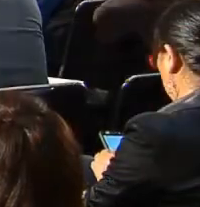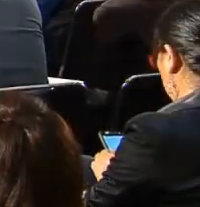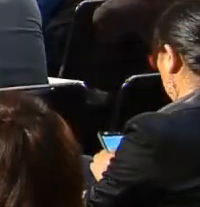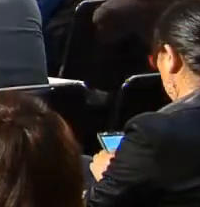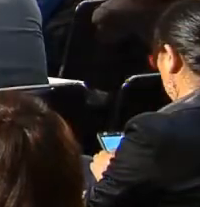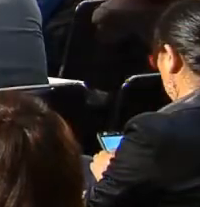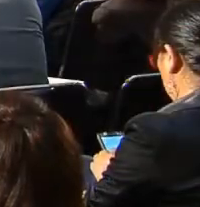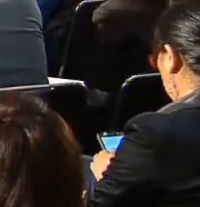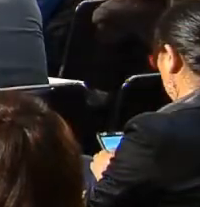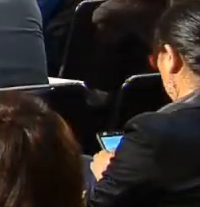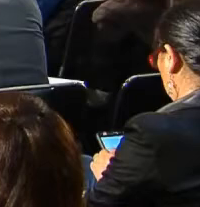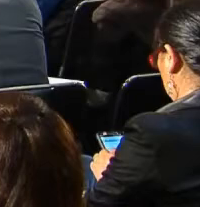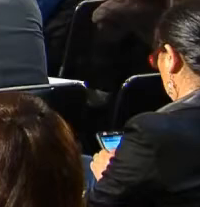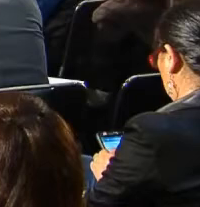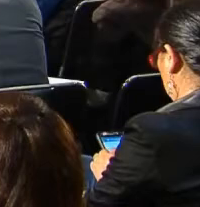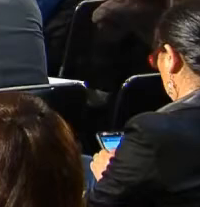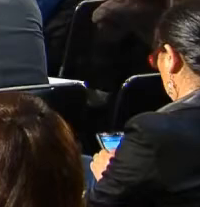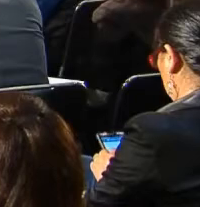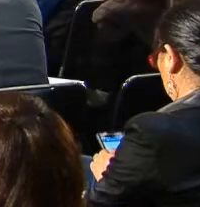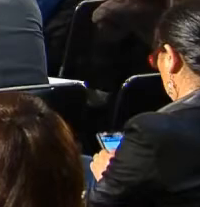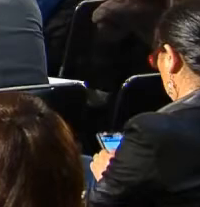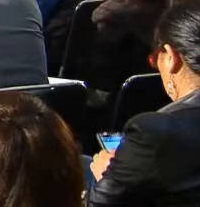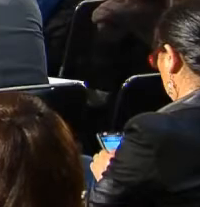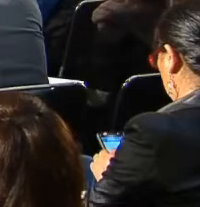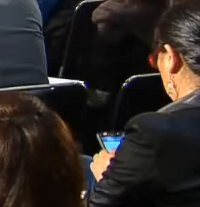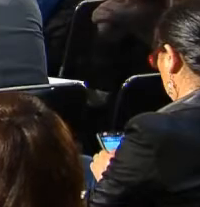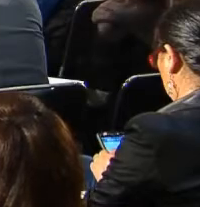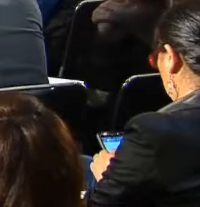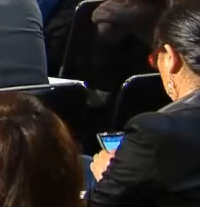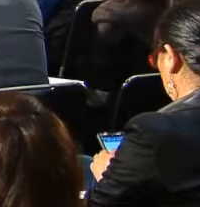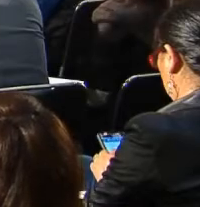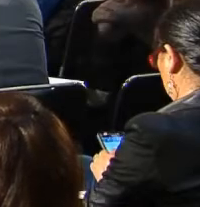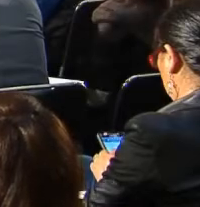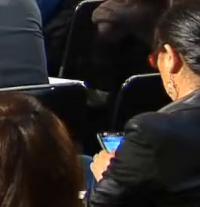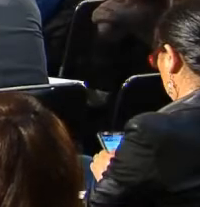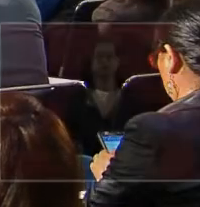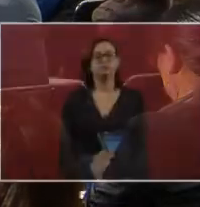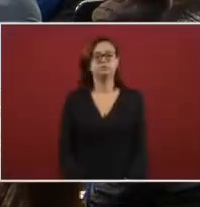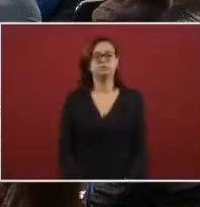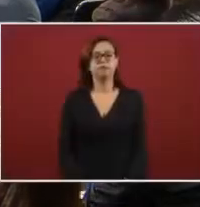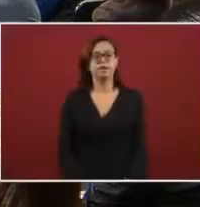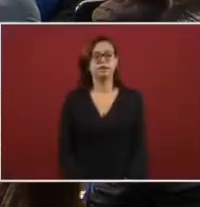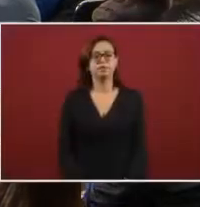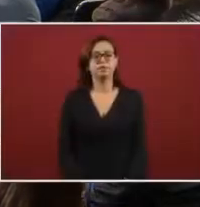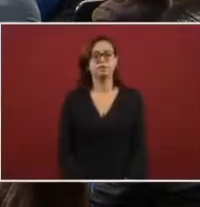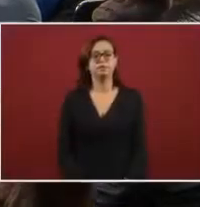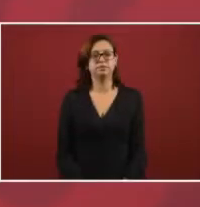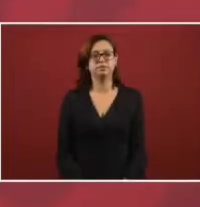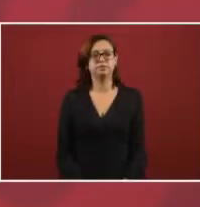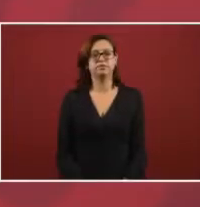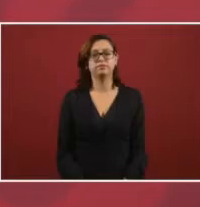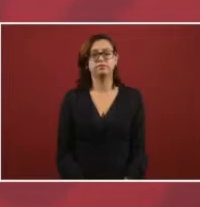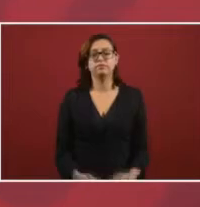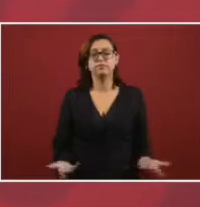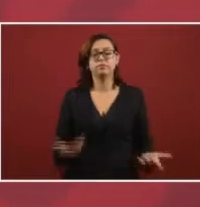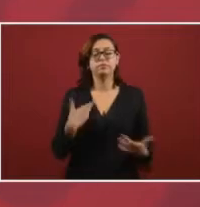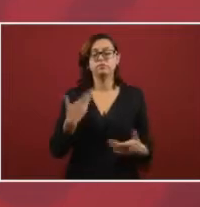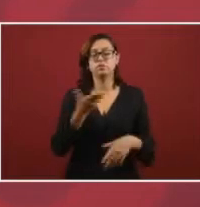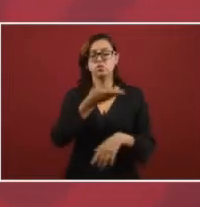But that's what I've been informed, and I don't know exactly. But tomorrow,